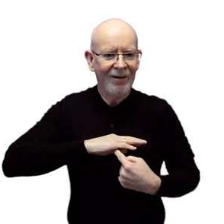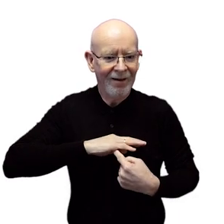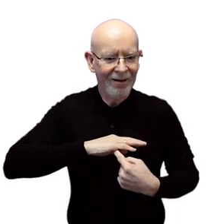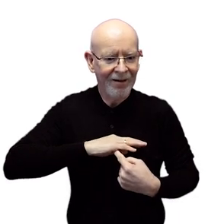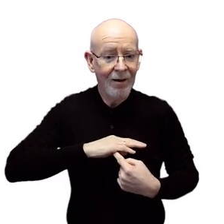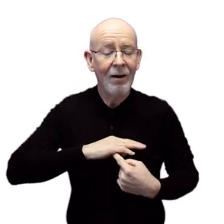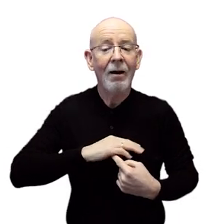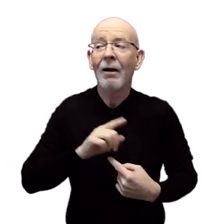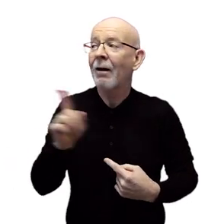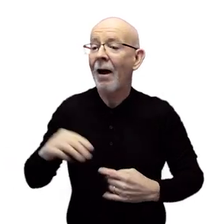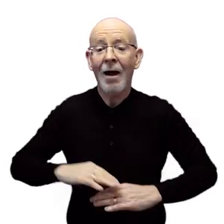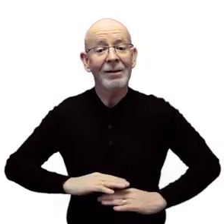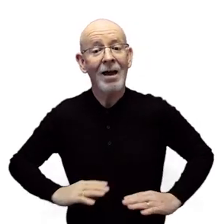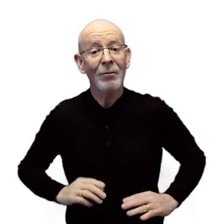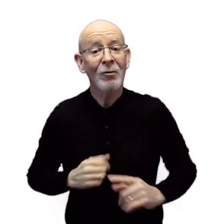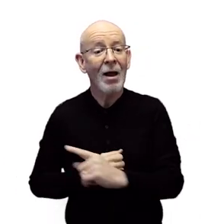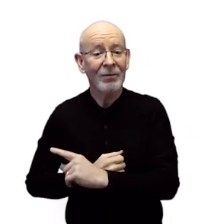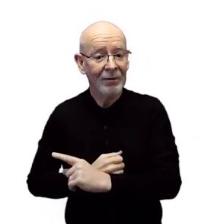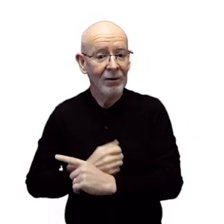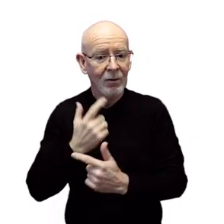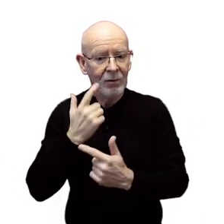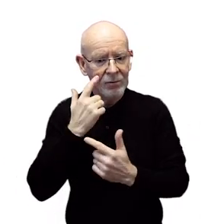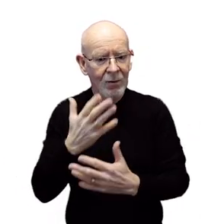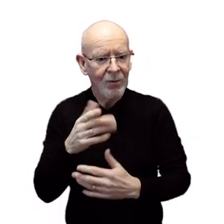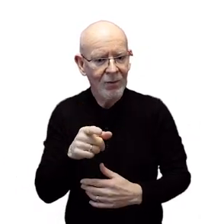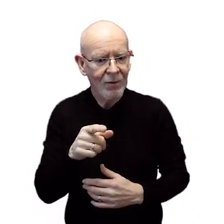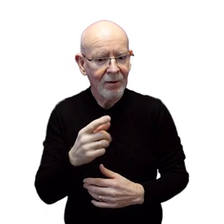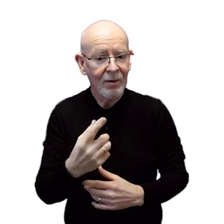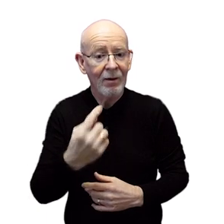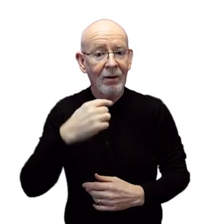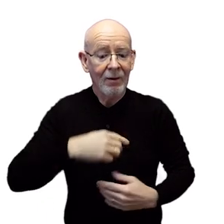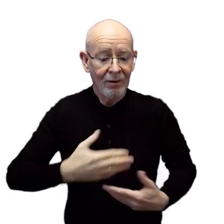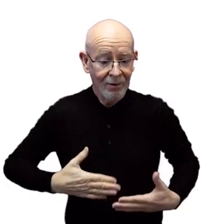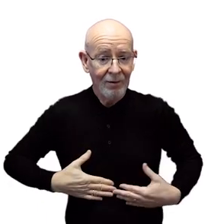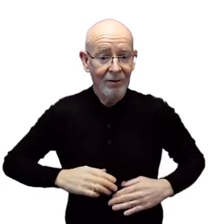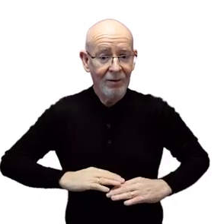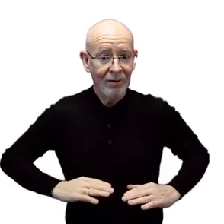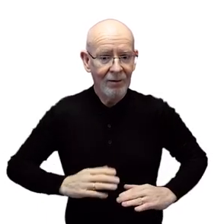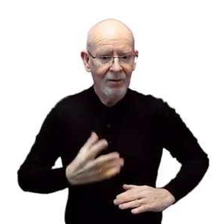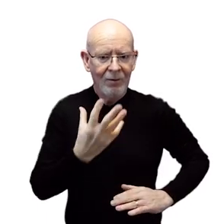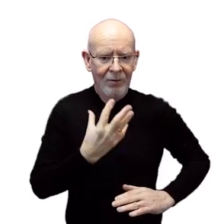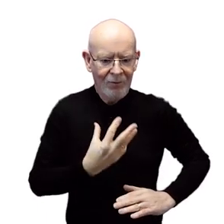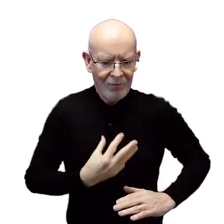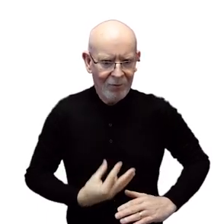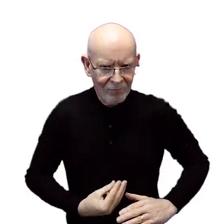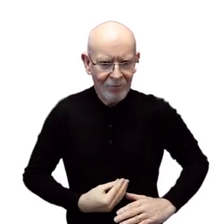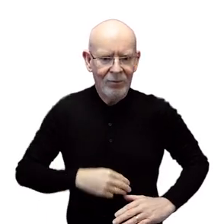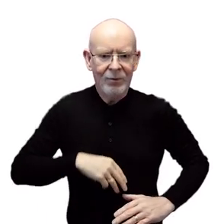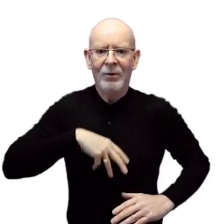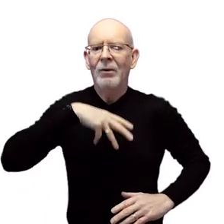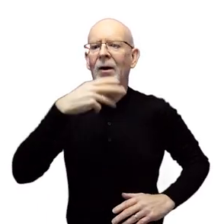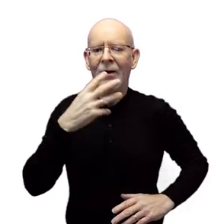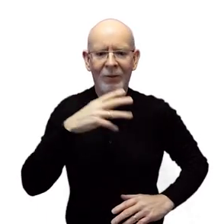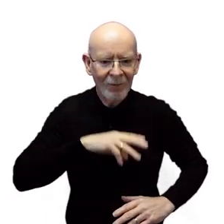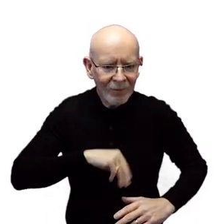The graphic on the right shows the air travelling right down into the smaller airways when you use your diaphragm to breathe, allowing you to take